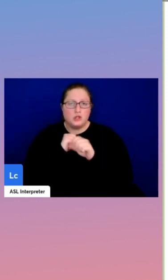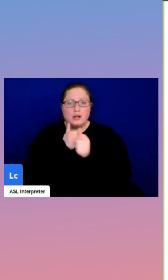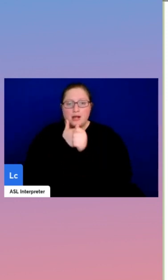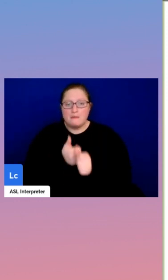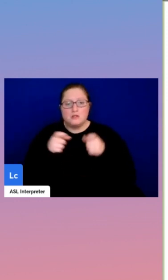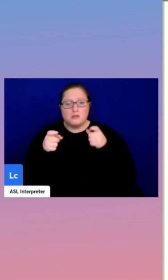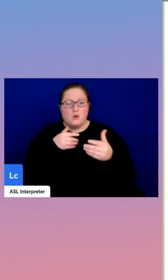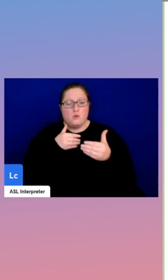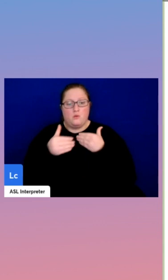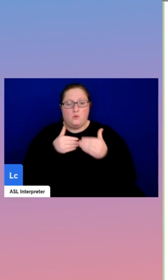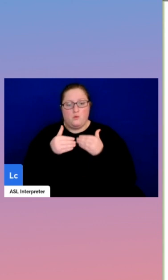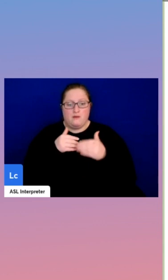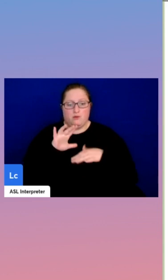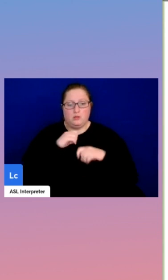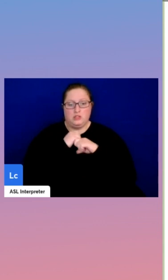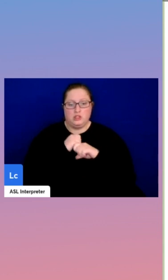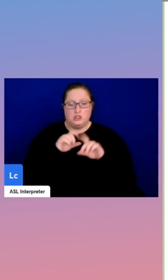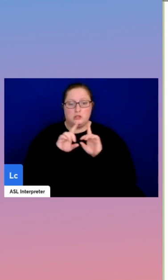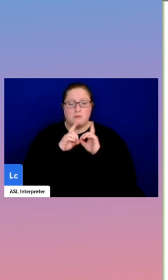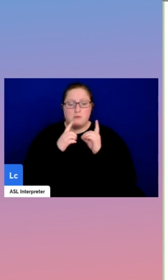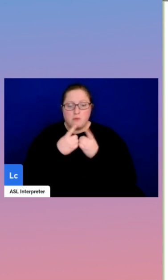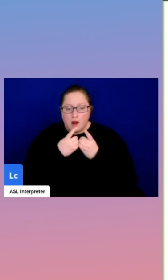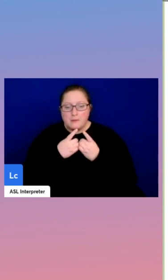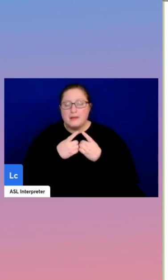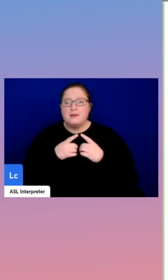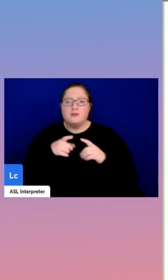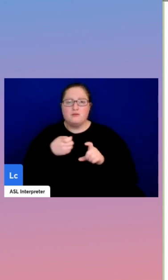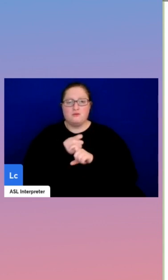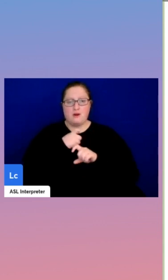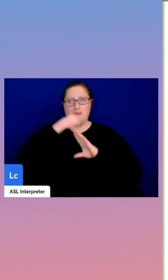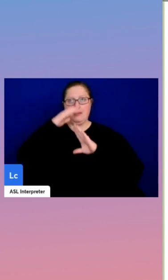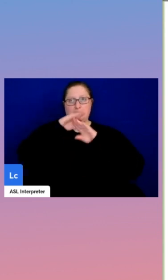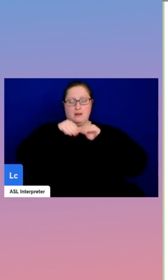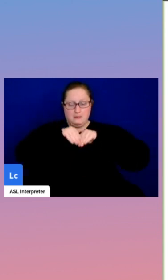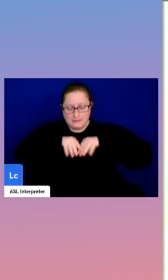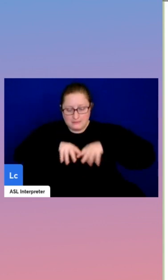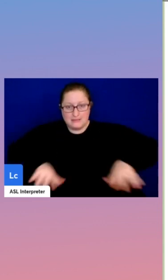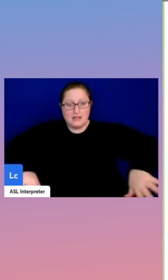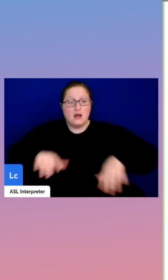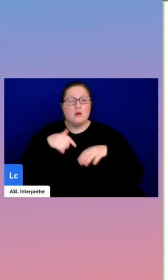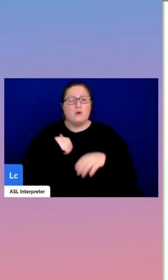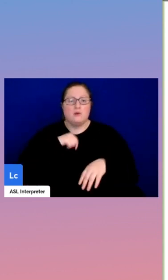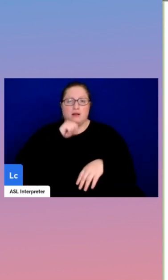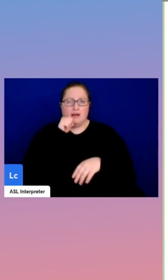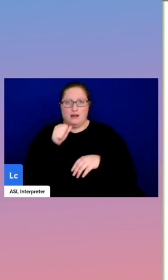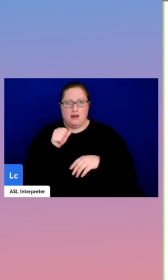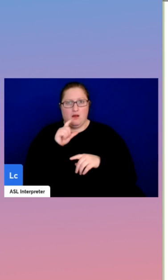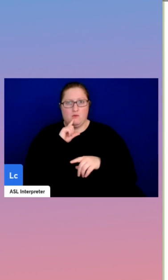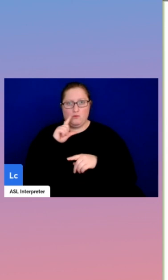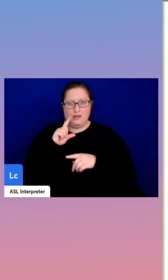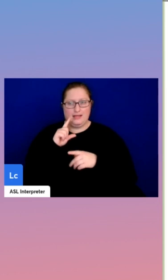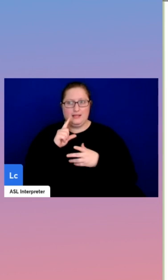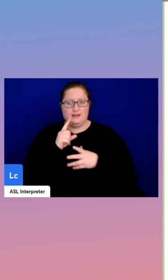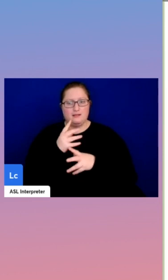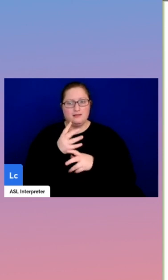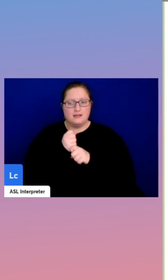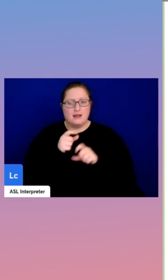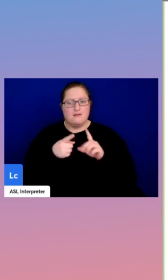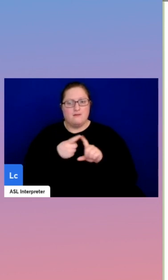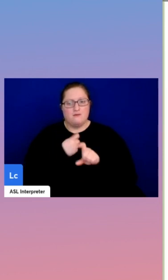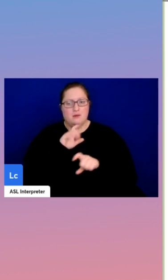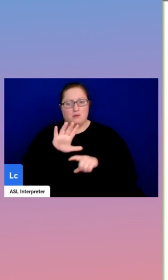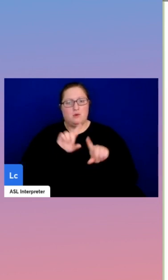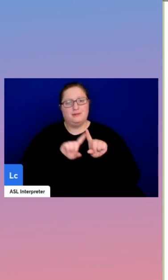will define on their side, kind of top-down approach, will simply not be inherited directly into your different